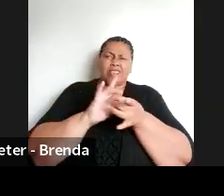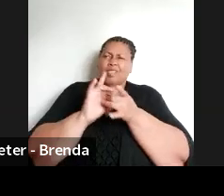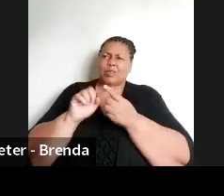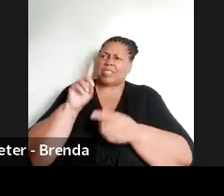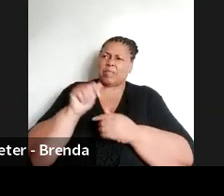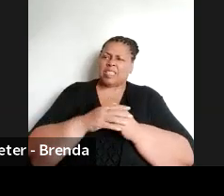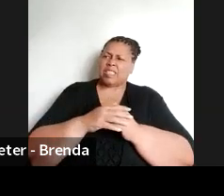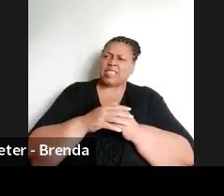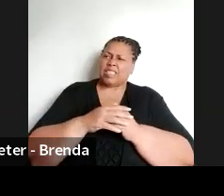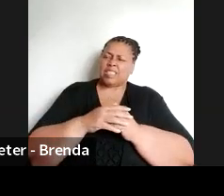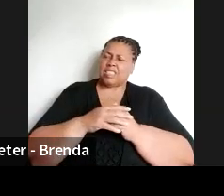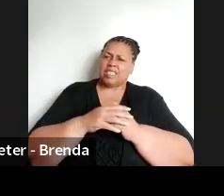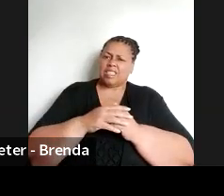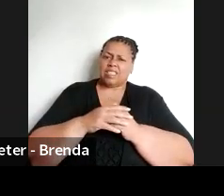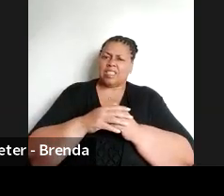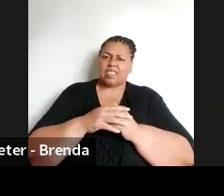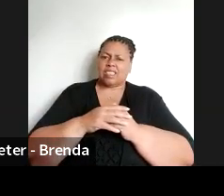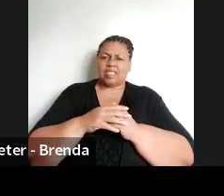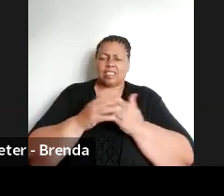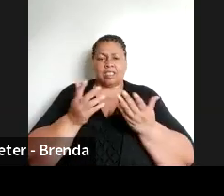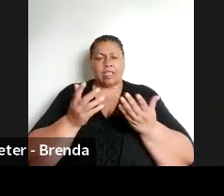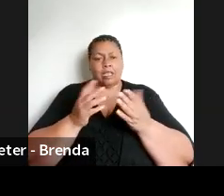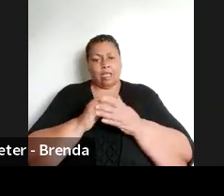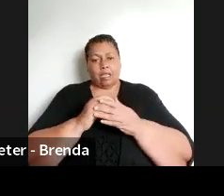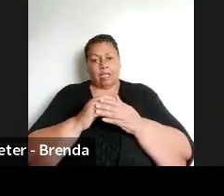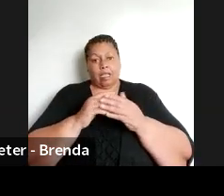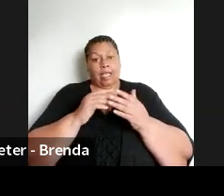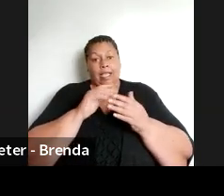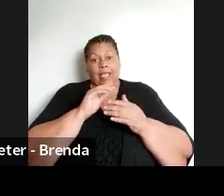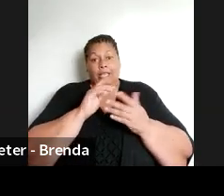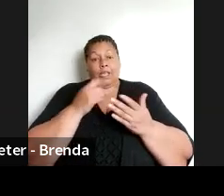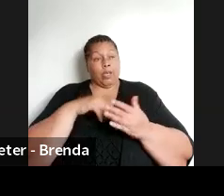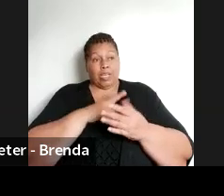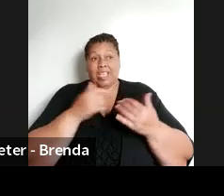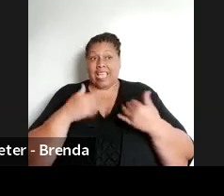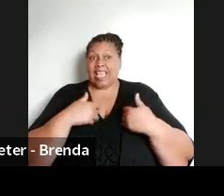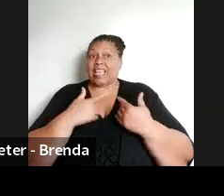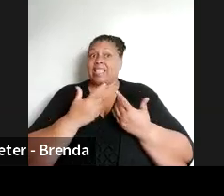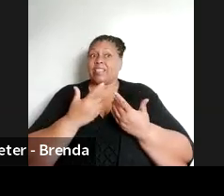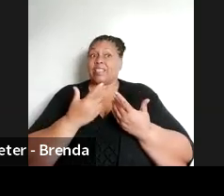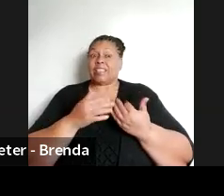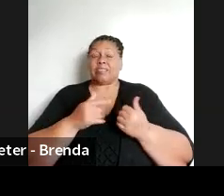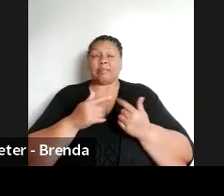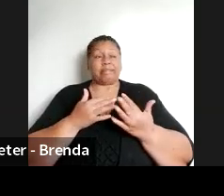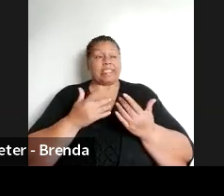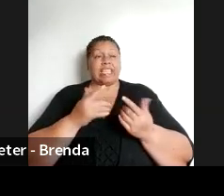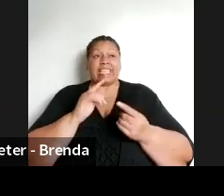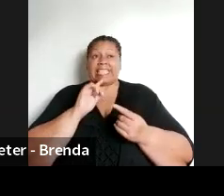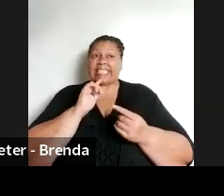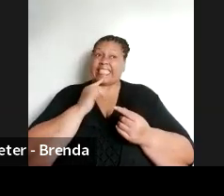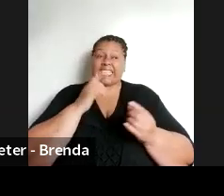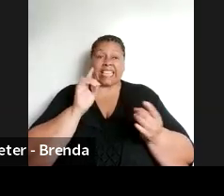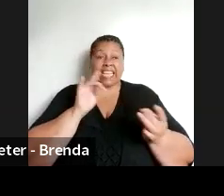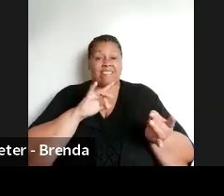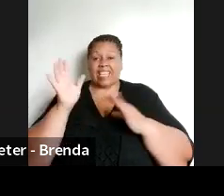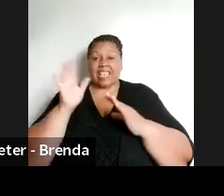Mm-hmm. And for folks on, we had a significant mass shooting